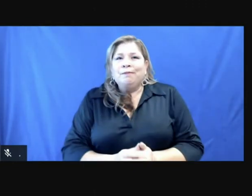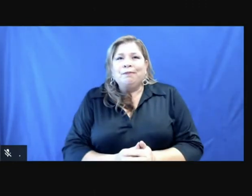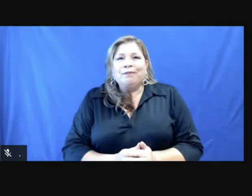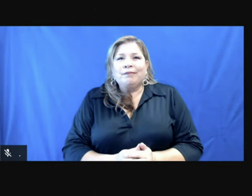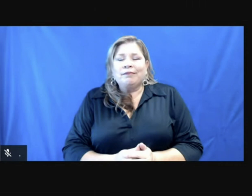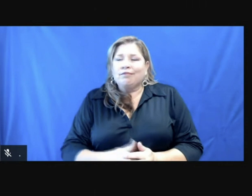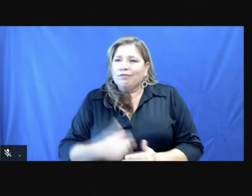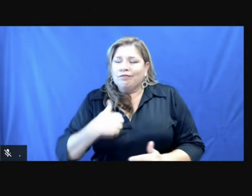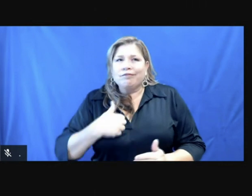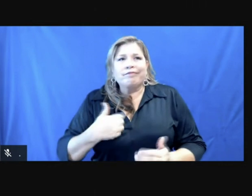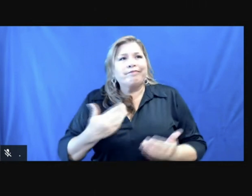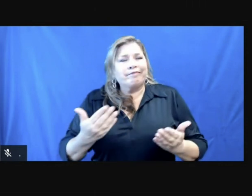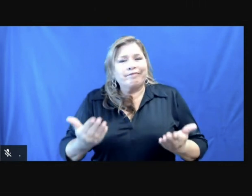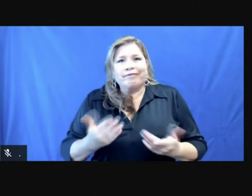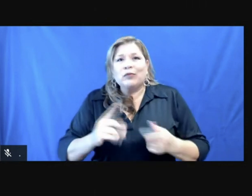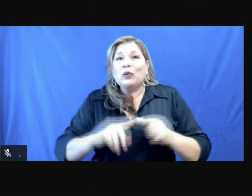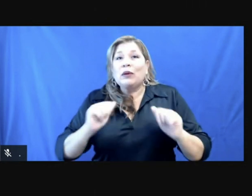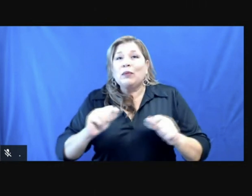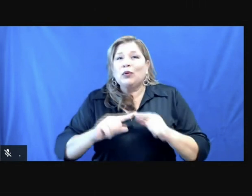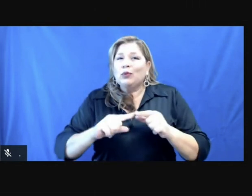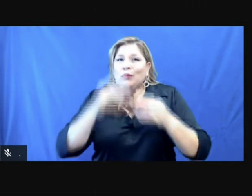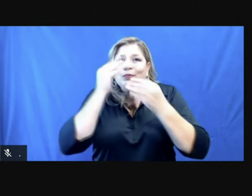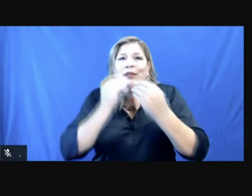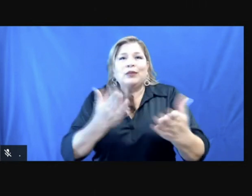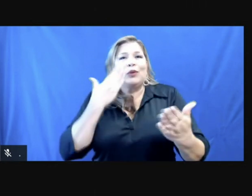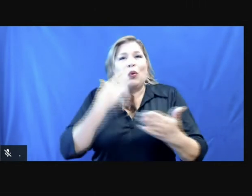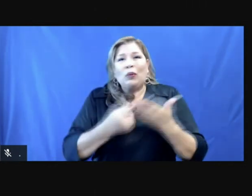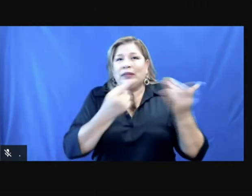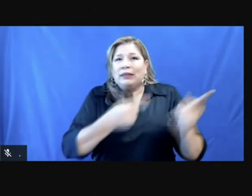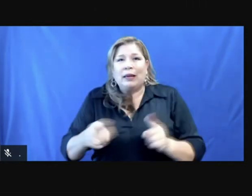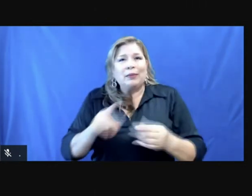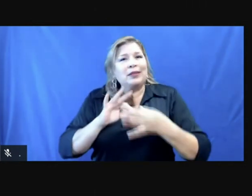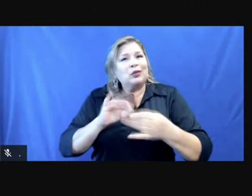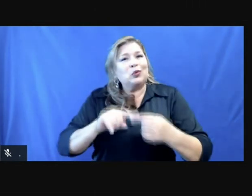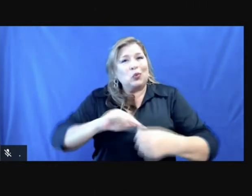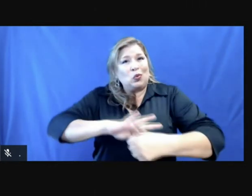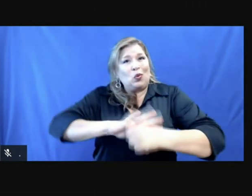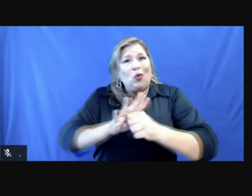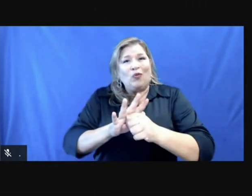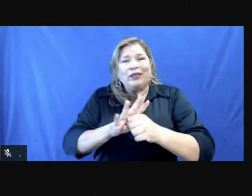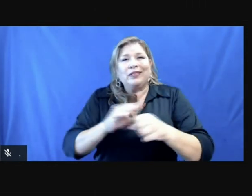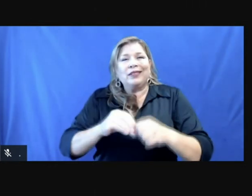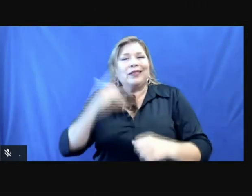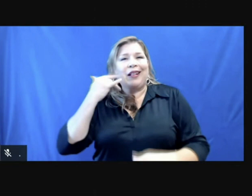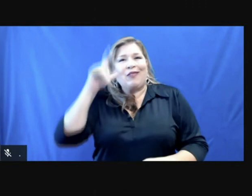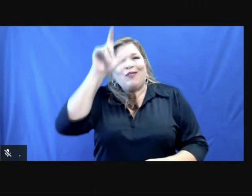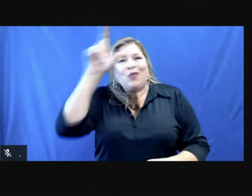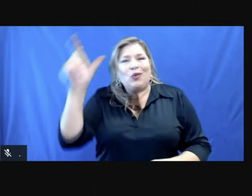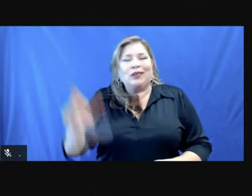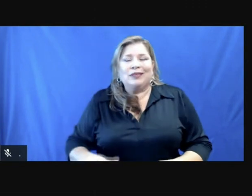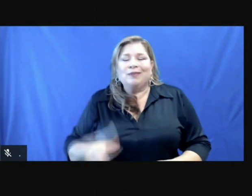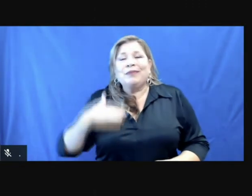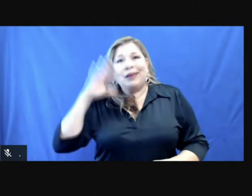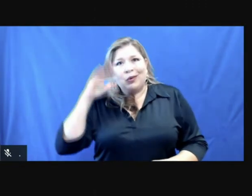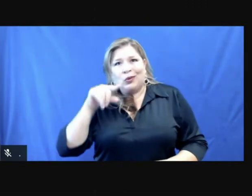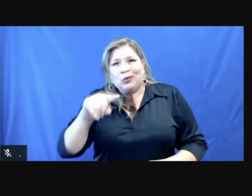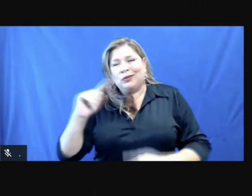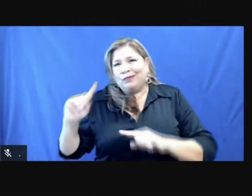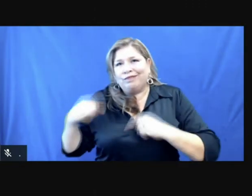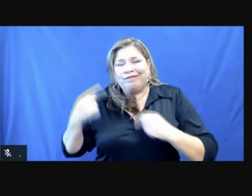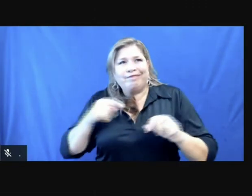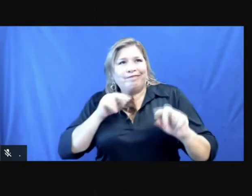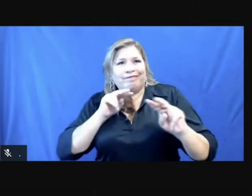with you to share a little bit about what's happening with COVID across the state. And I think you have been tracking, as